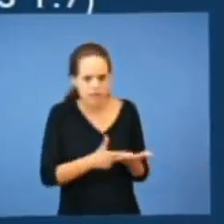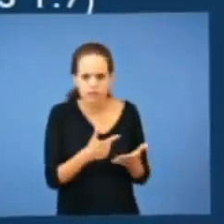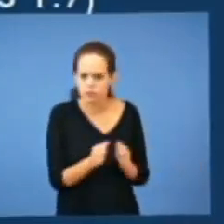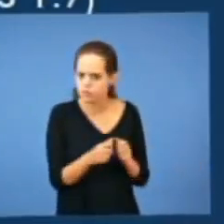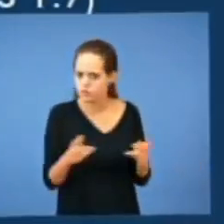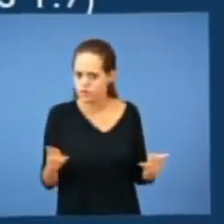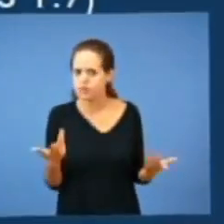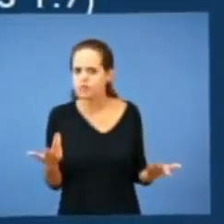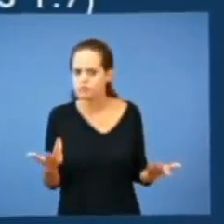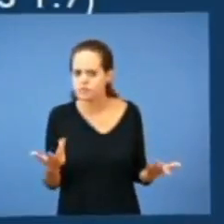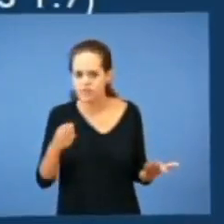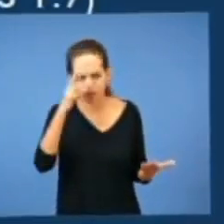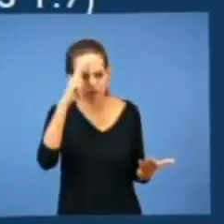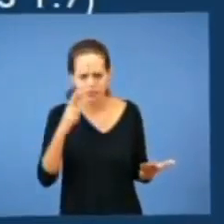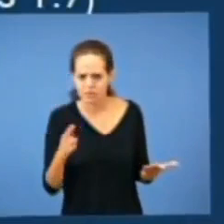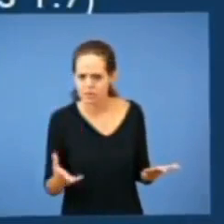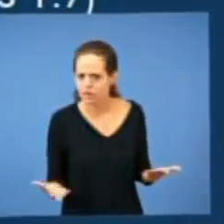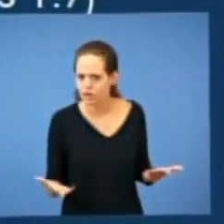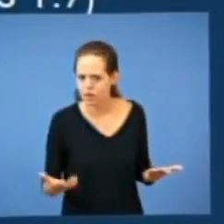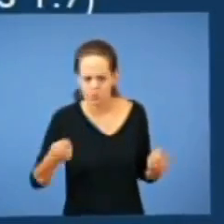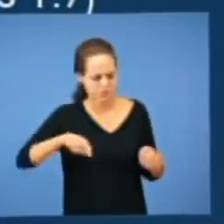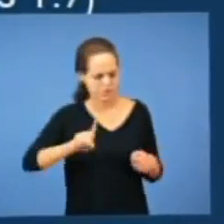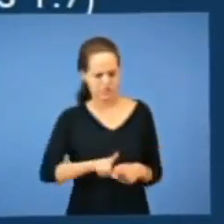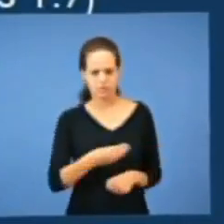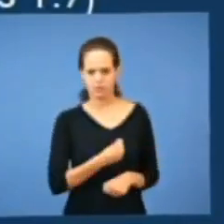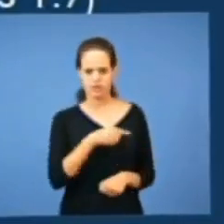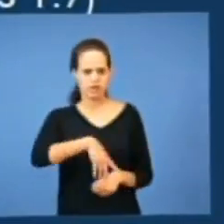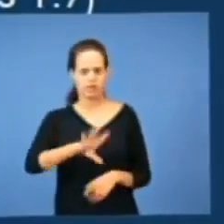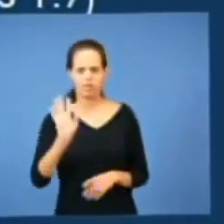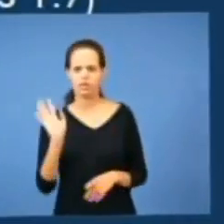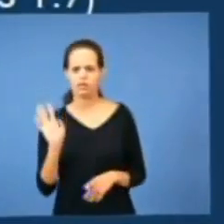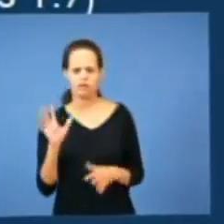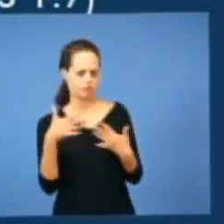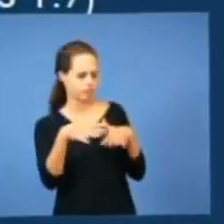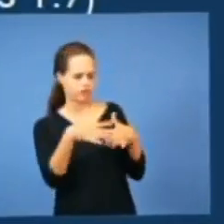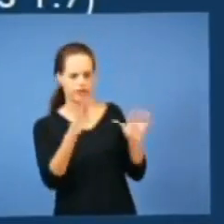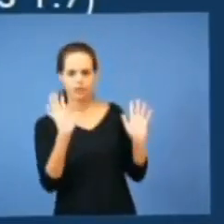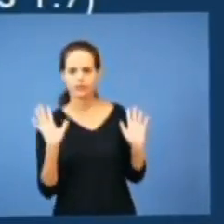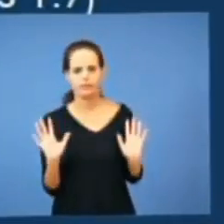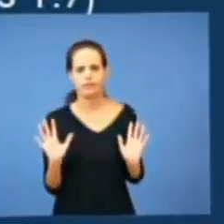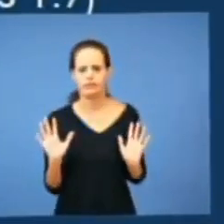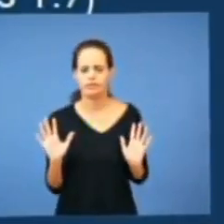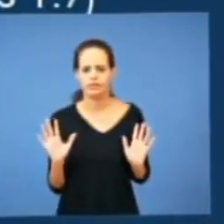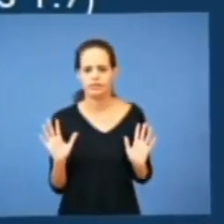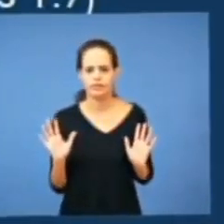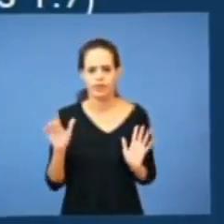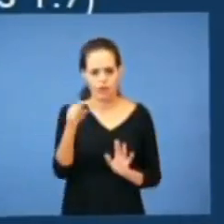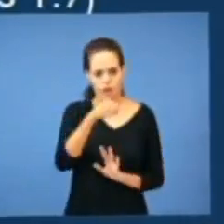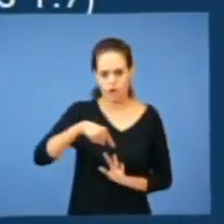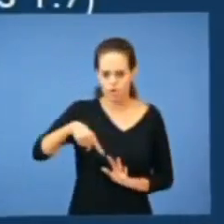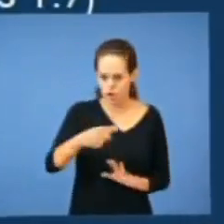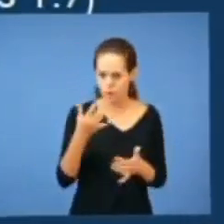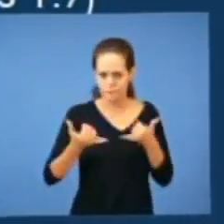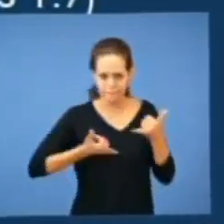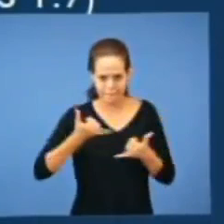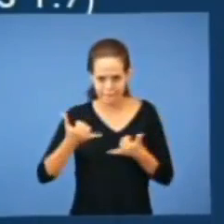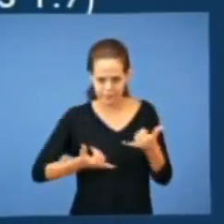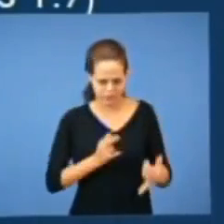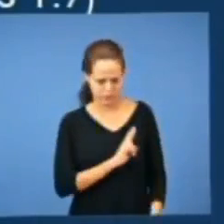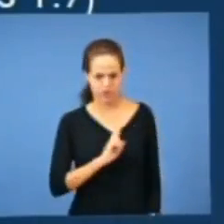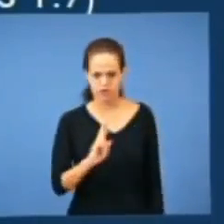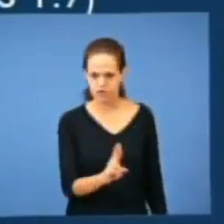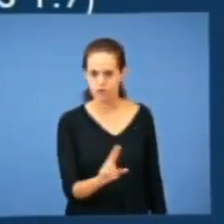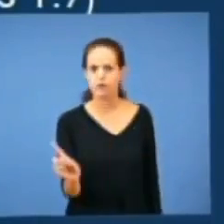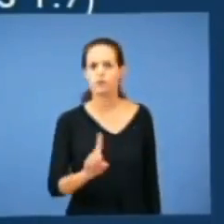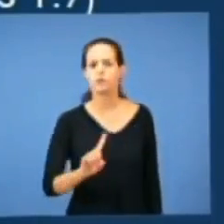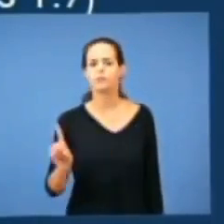this? You're not interested. You're interested on the letter. You don't need to be here in the church. You go someplace else. We're